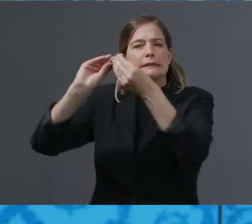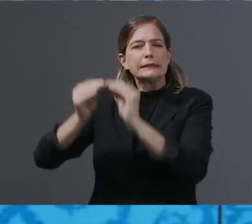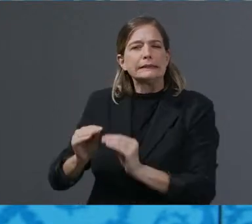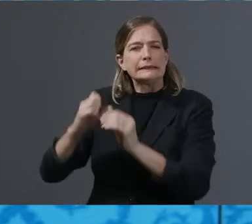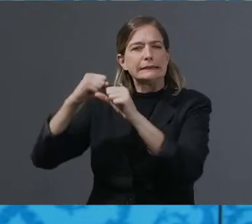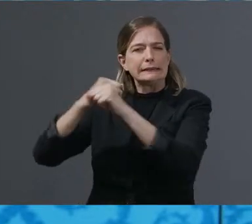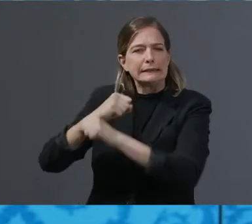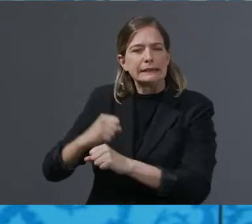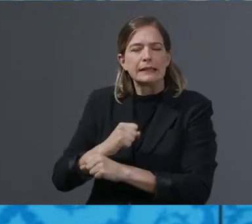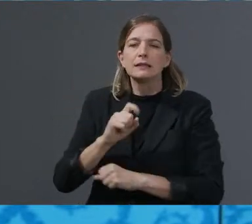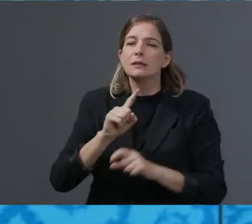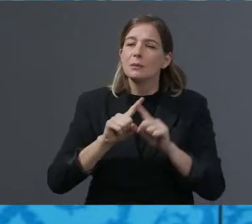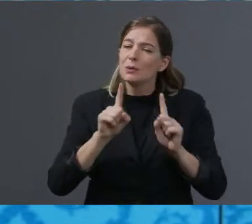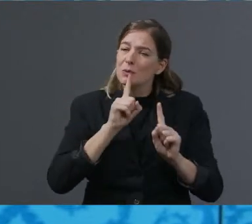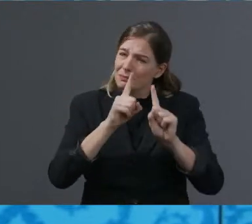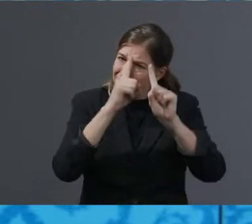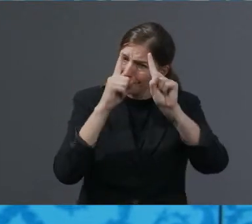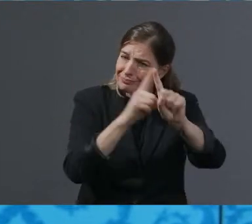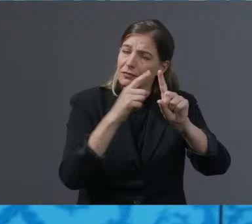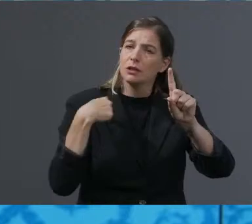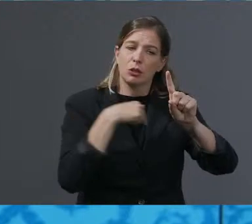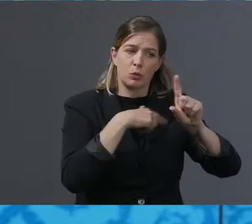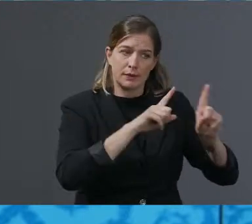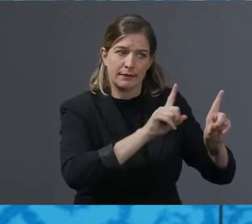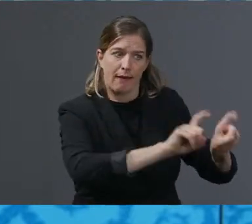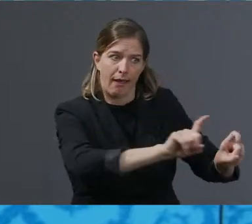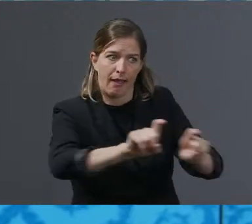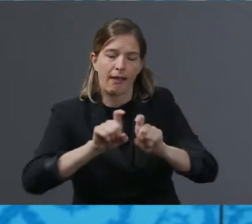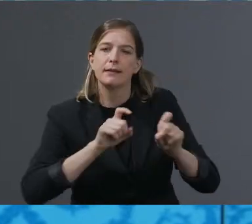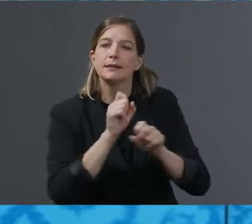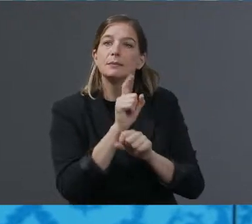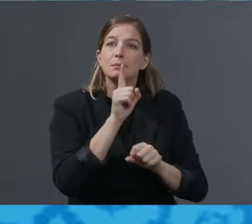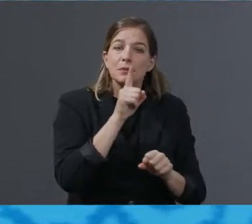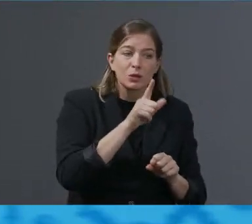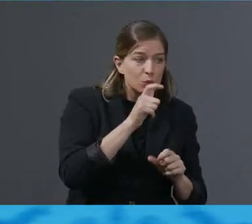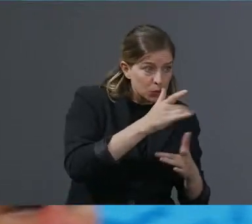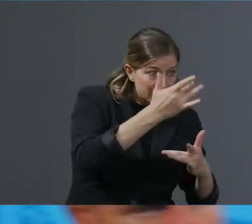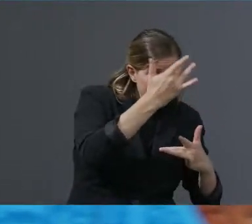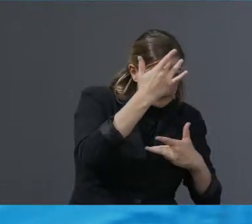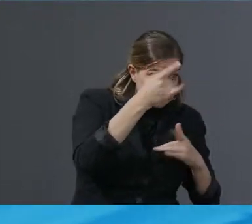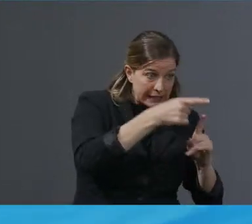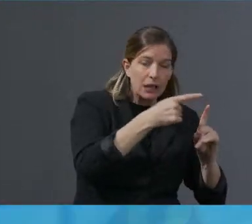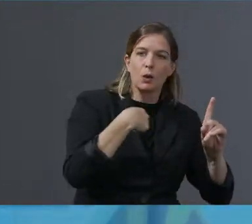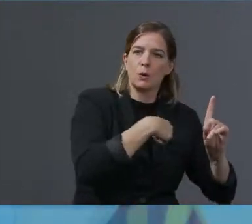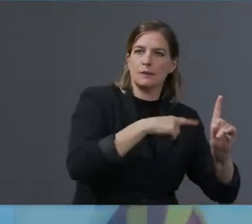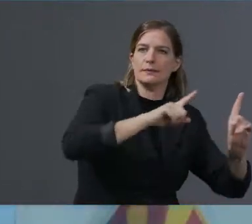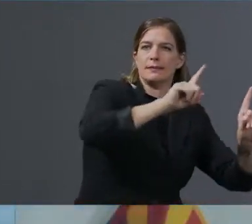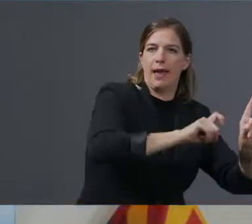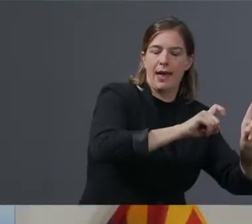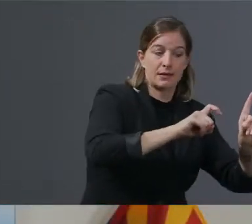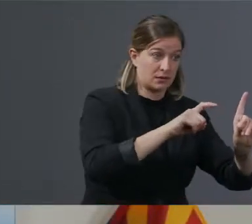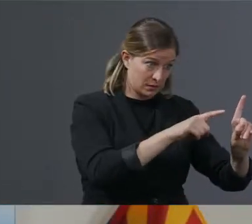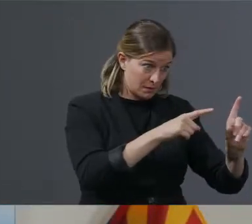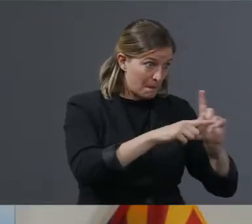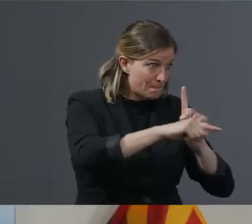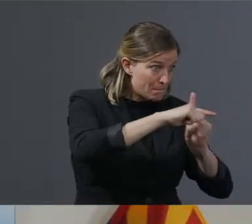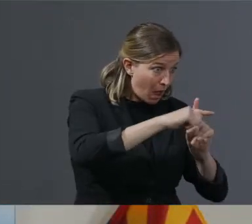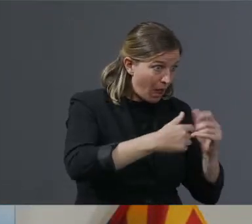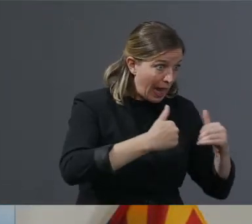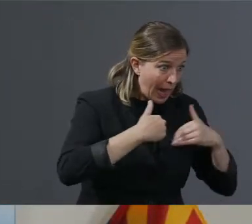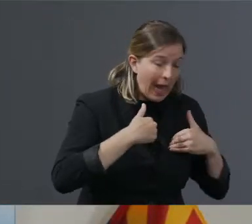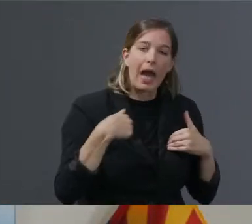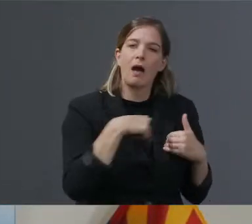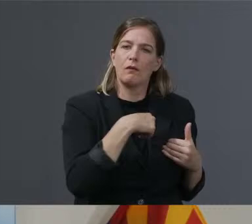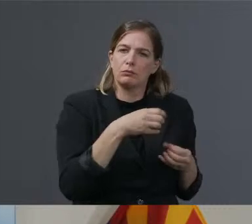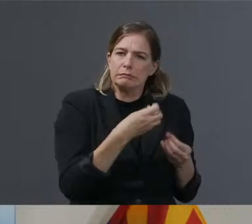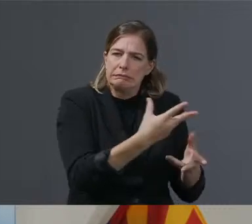use testing to make sure that we can care for whoever is sick and cohort them away from